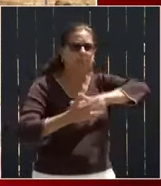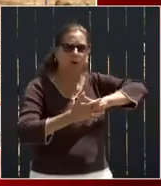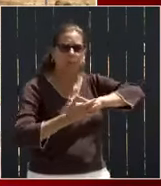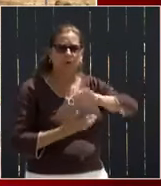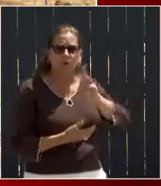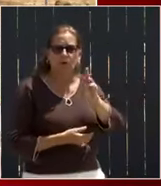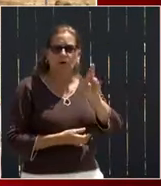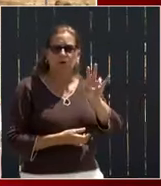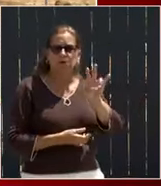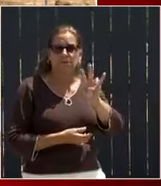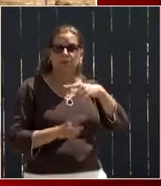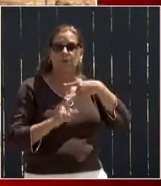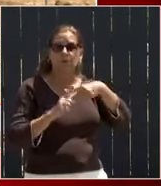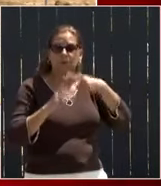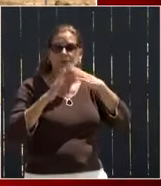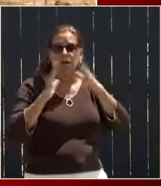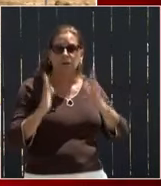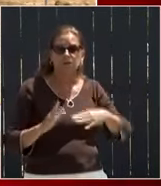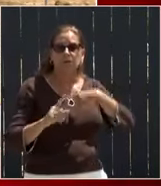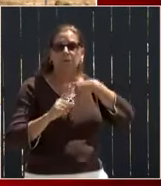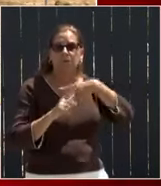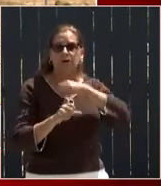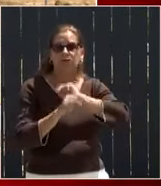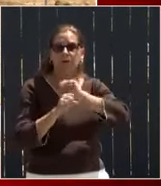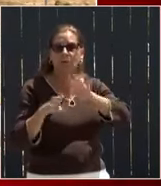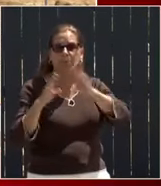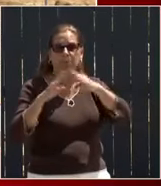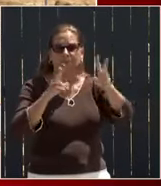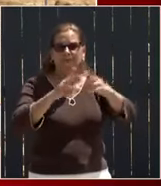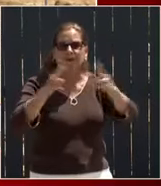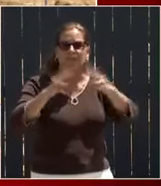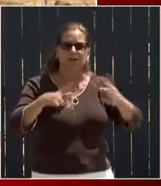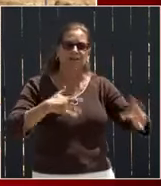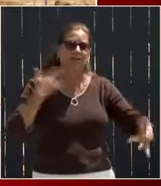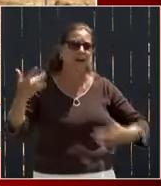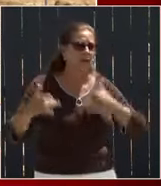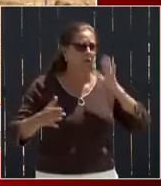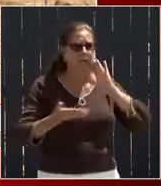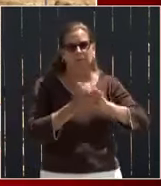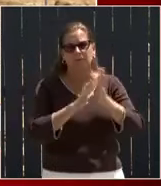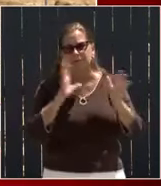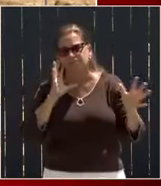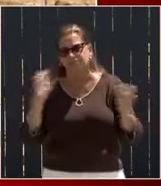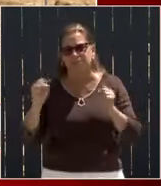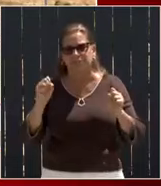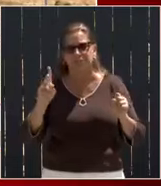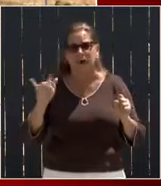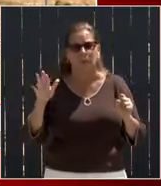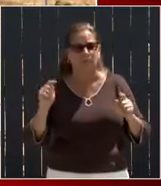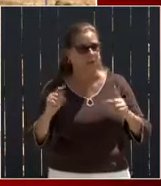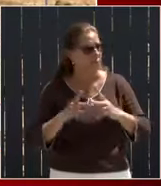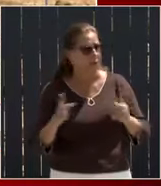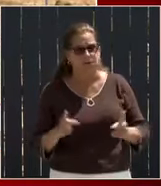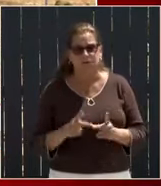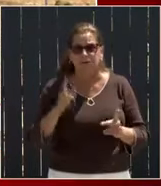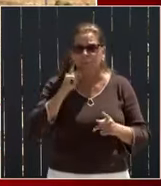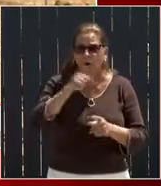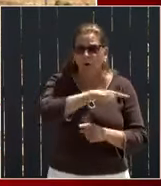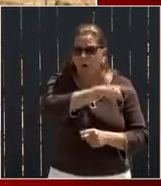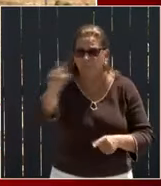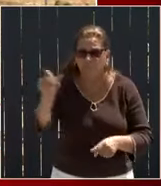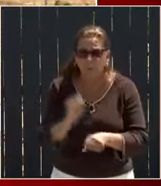lot of workers that make up this vibrant community. We're extremely thankful for the opportunity to work with all of the sponsors of the